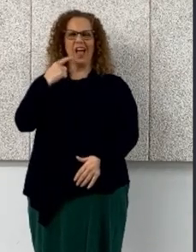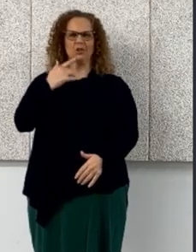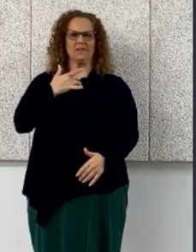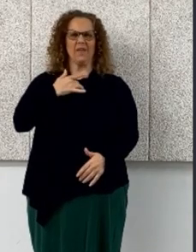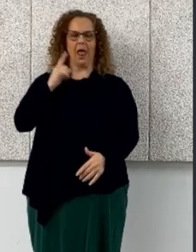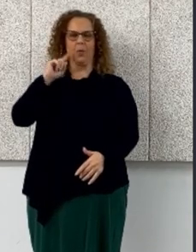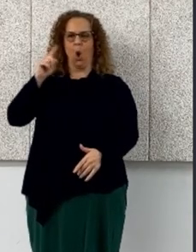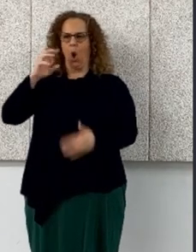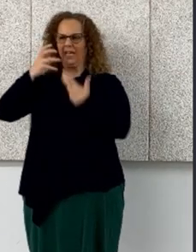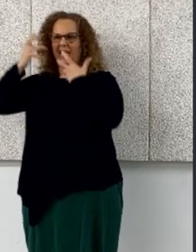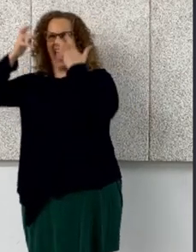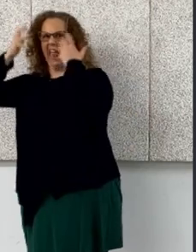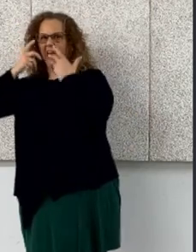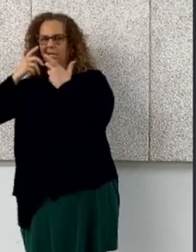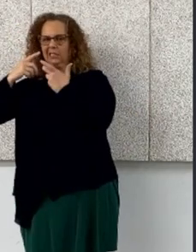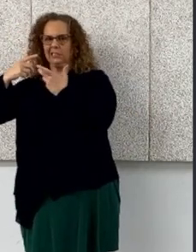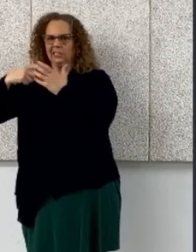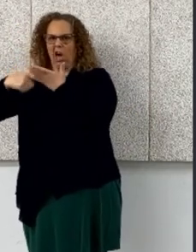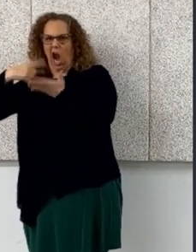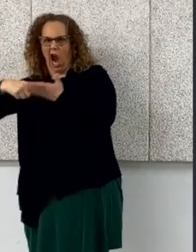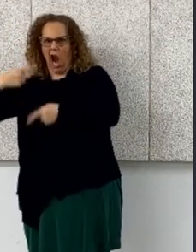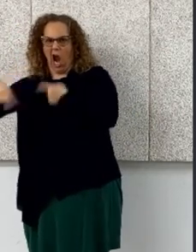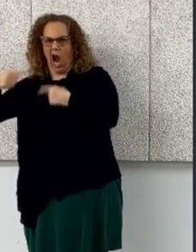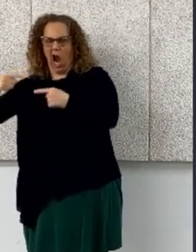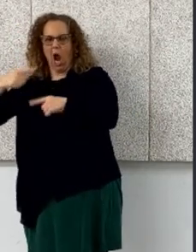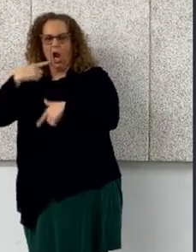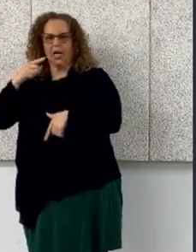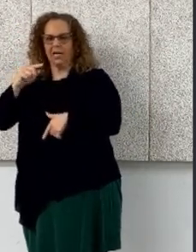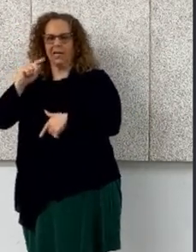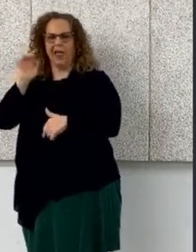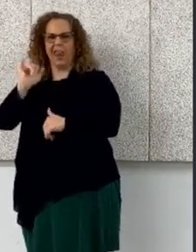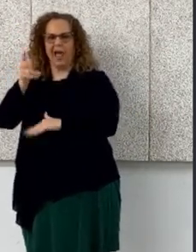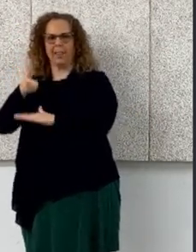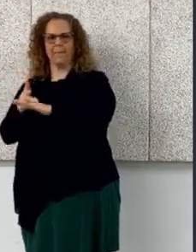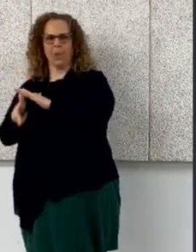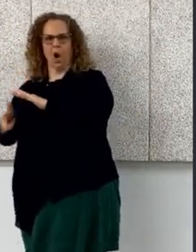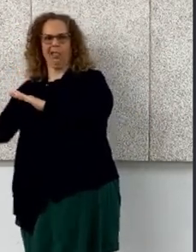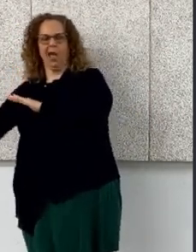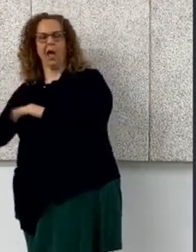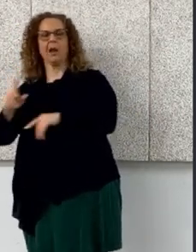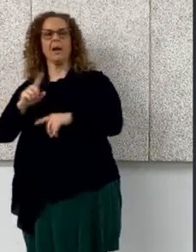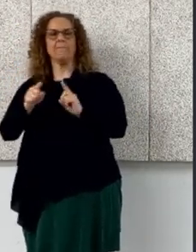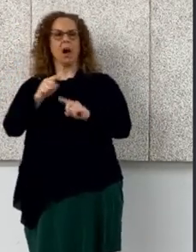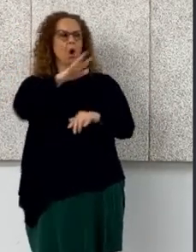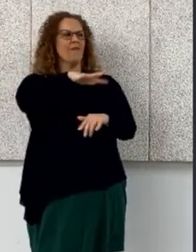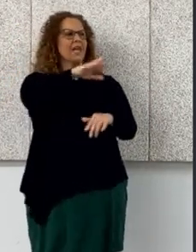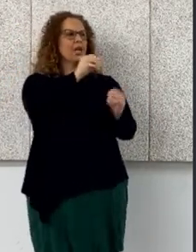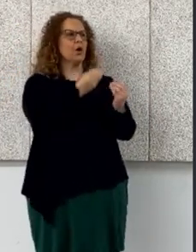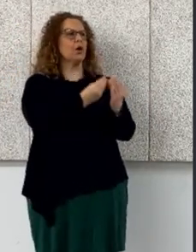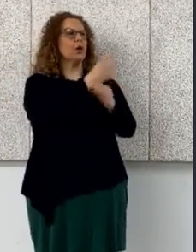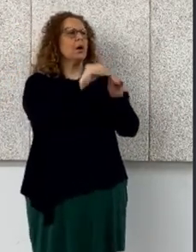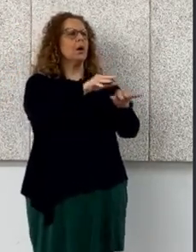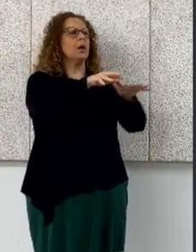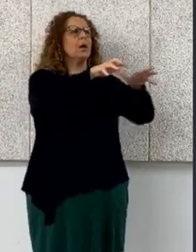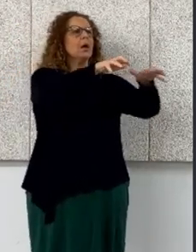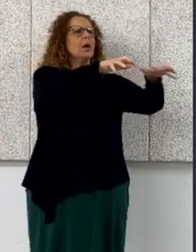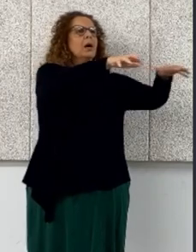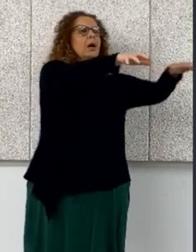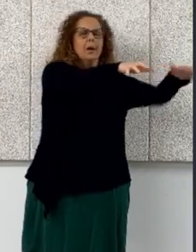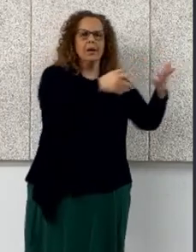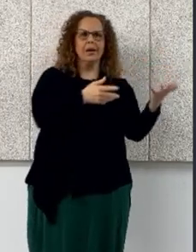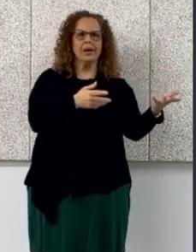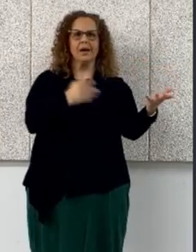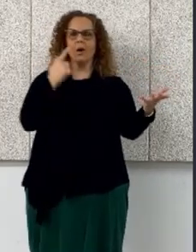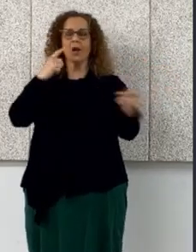here in this like parking lot, you know? But there's this huge field over here, and we could